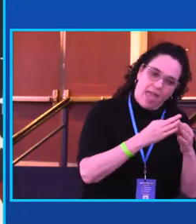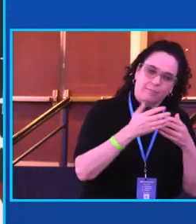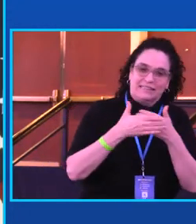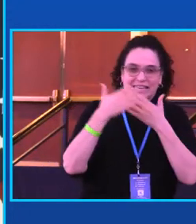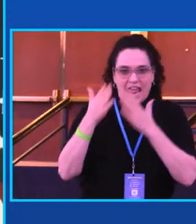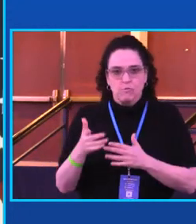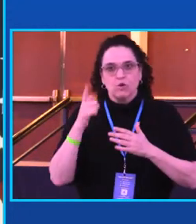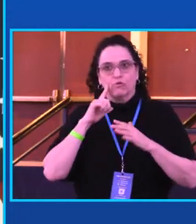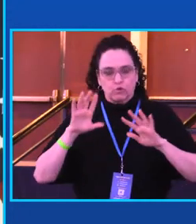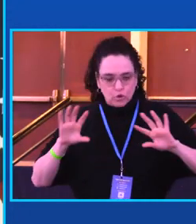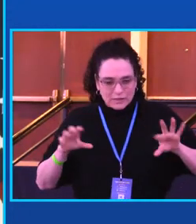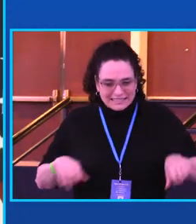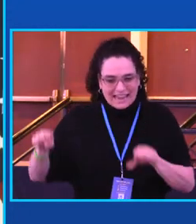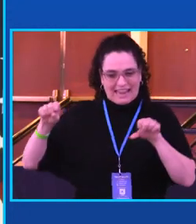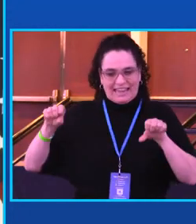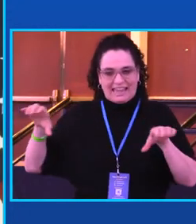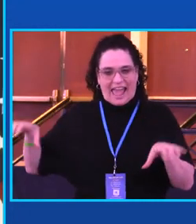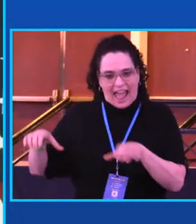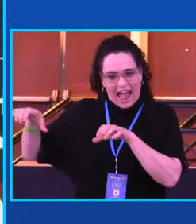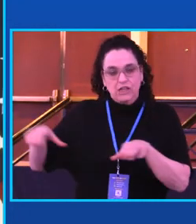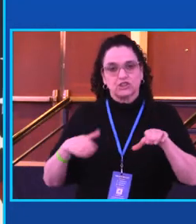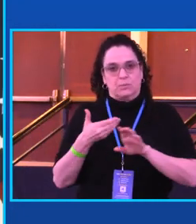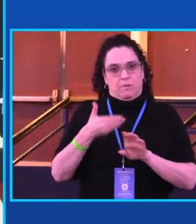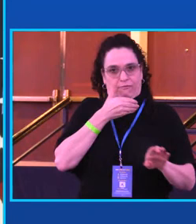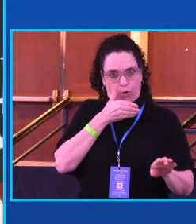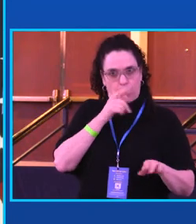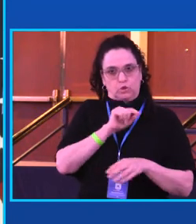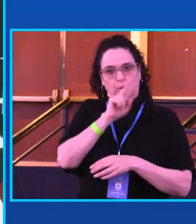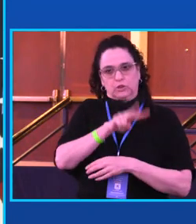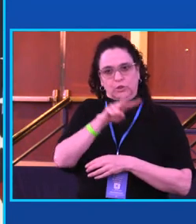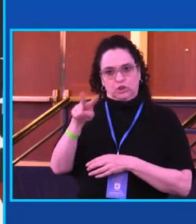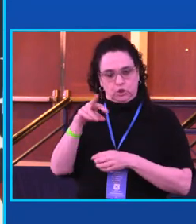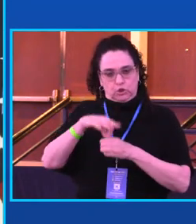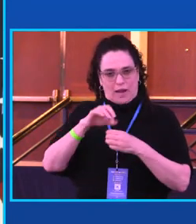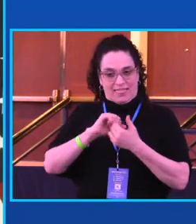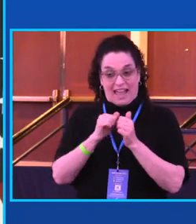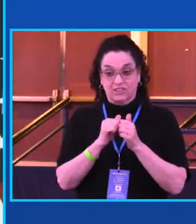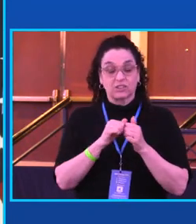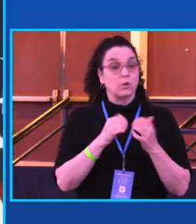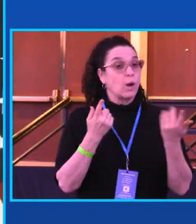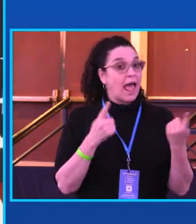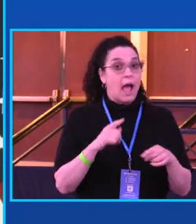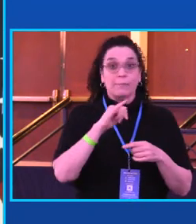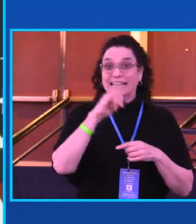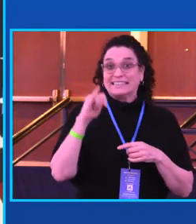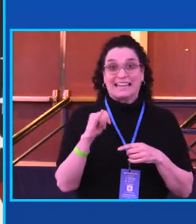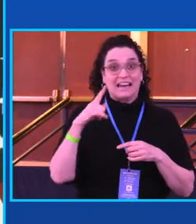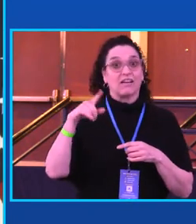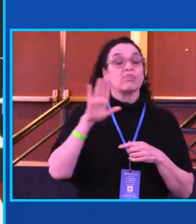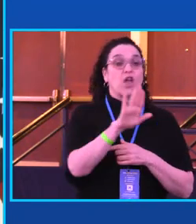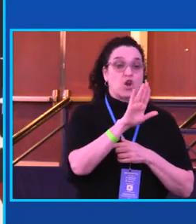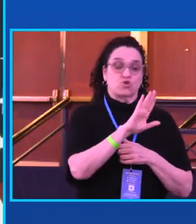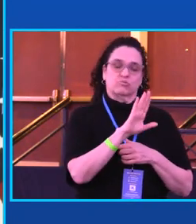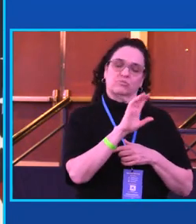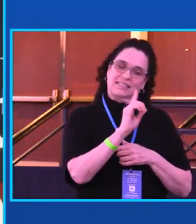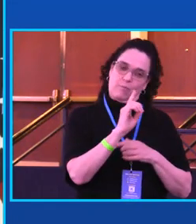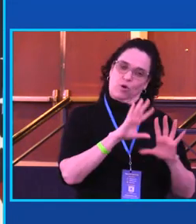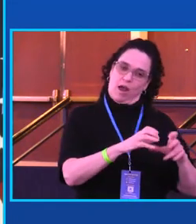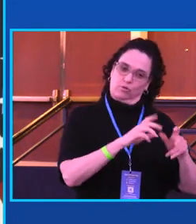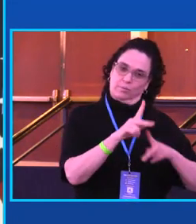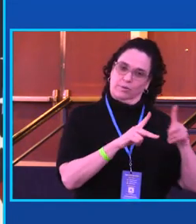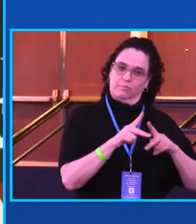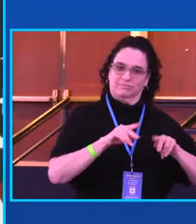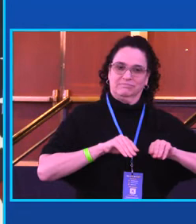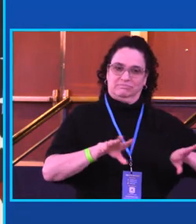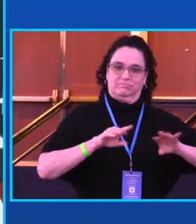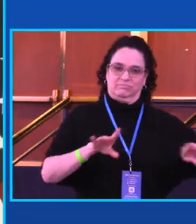of the 2022 statewide elections. And in Indiana, the Indiana Democratic Party is getting the message out throughout their state